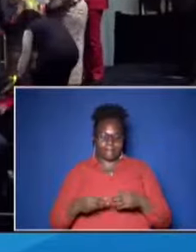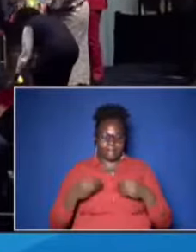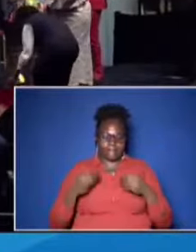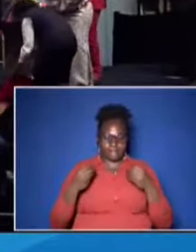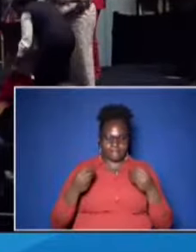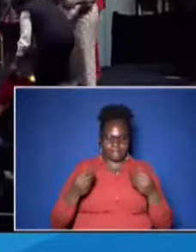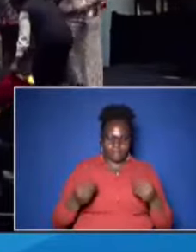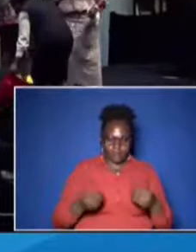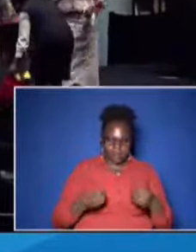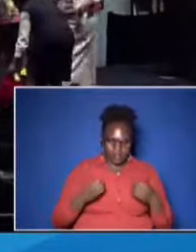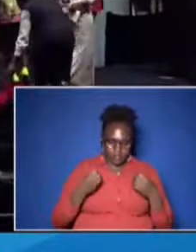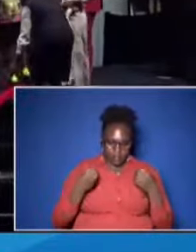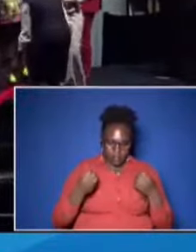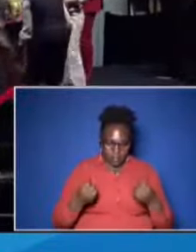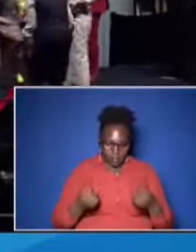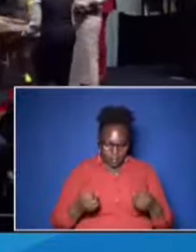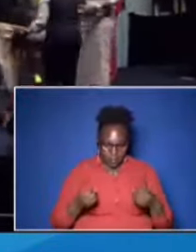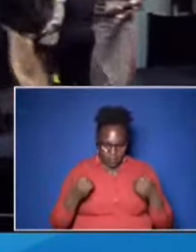hallelu